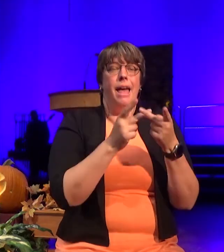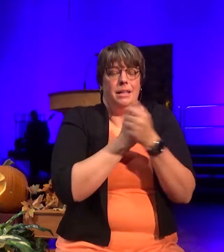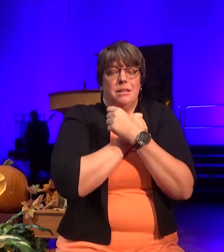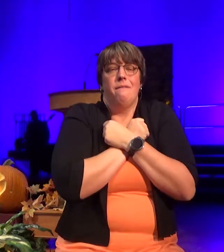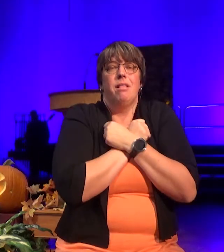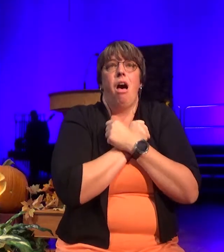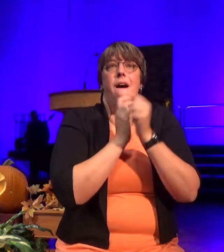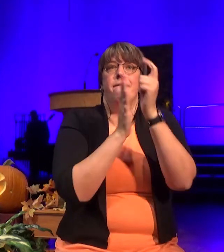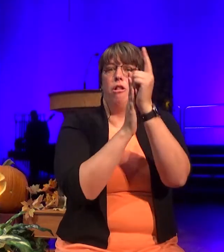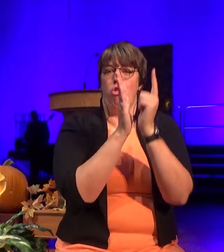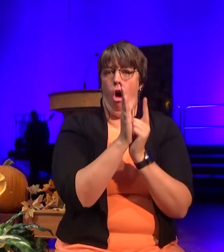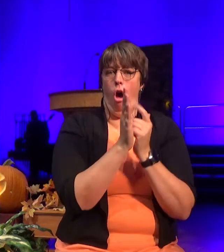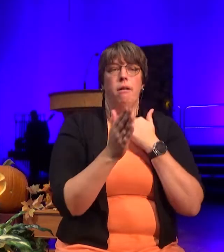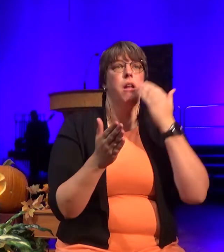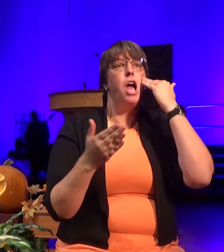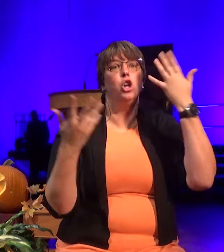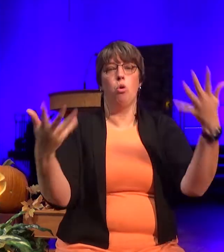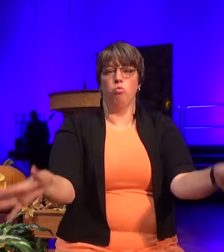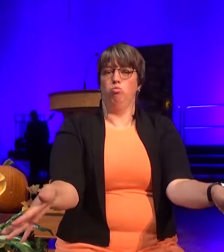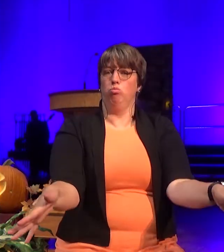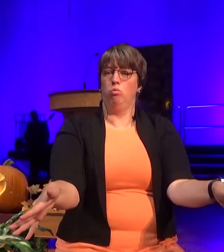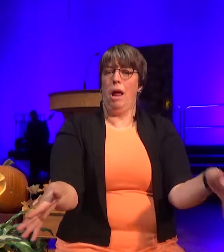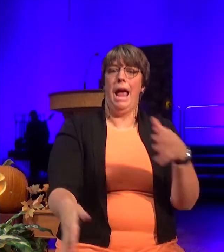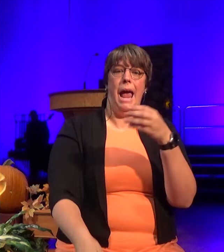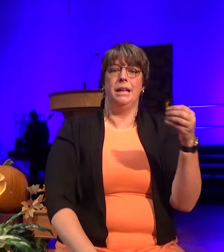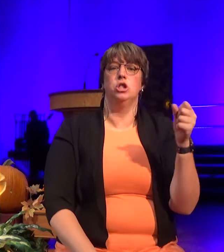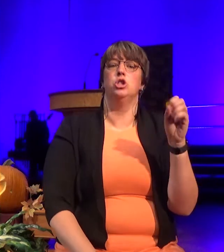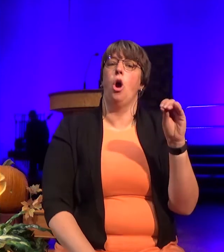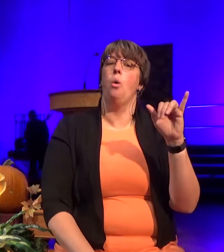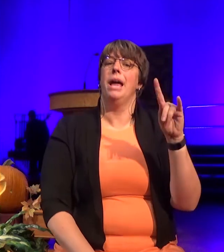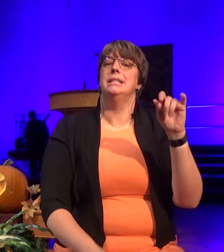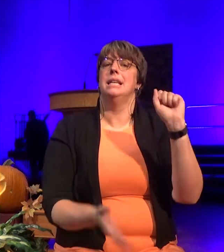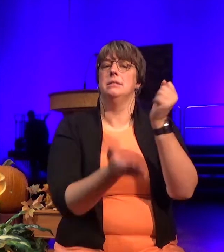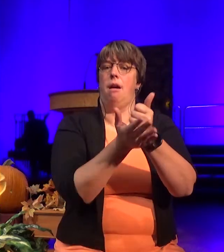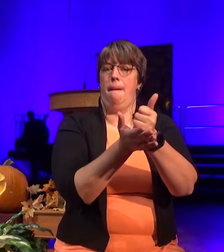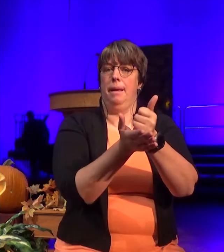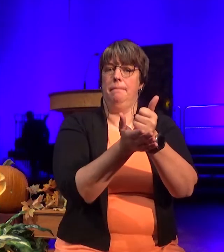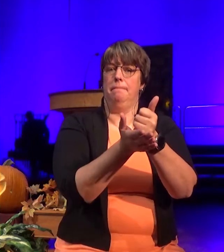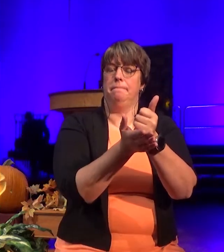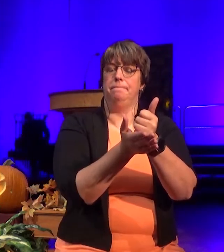know that it is done. And so it is. Amen.